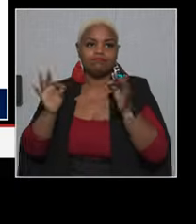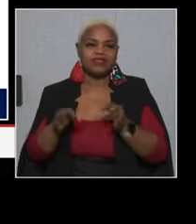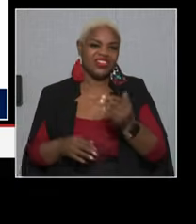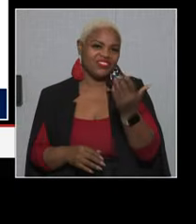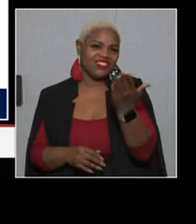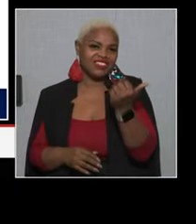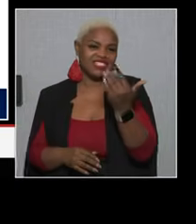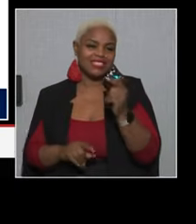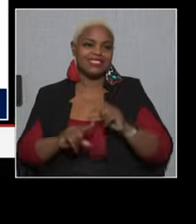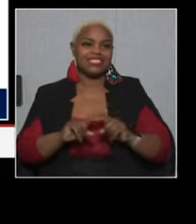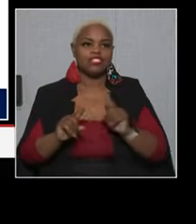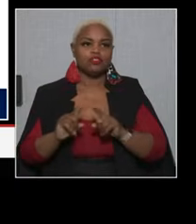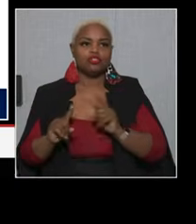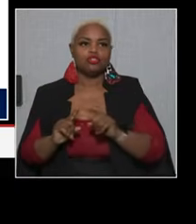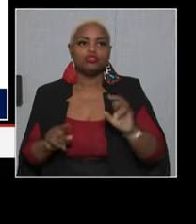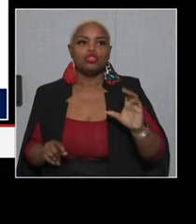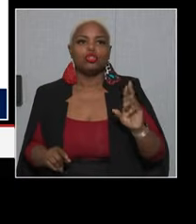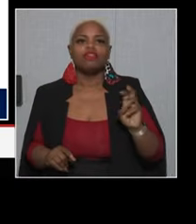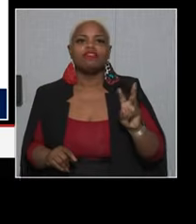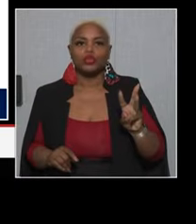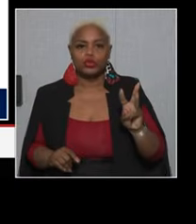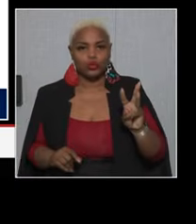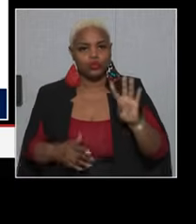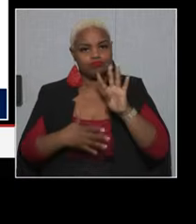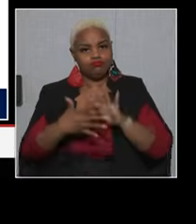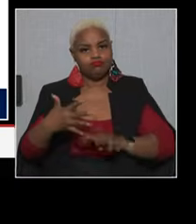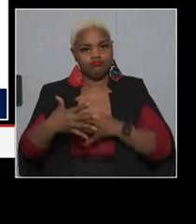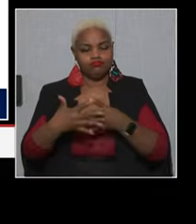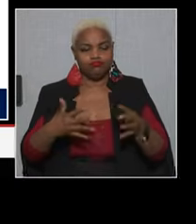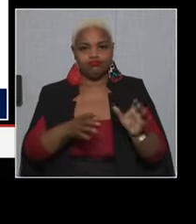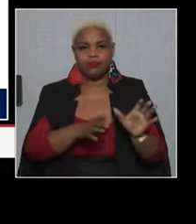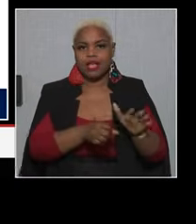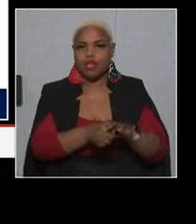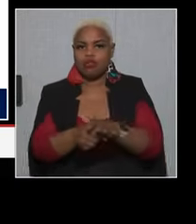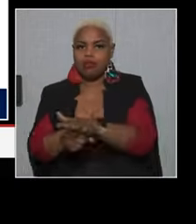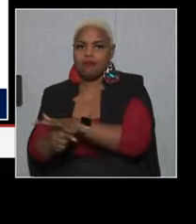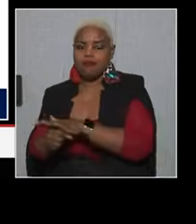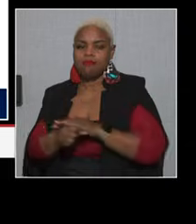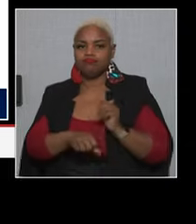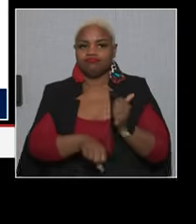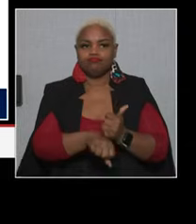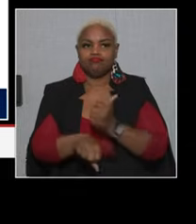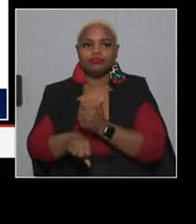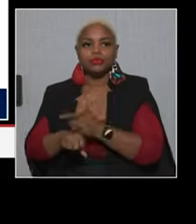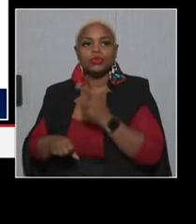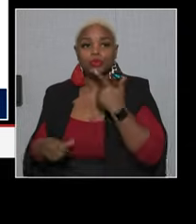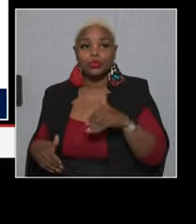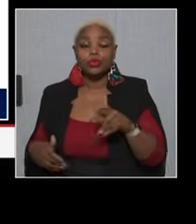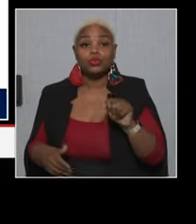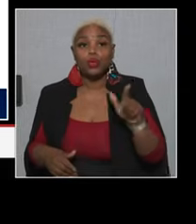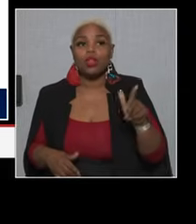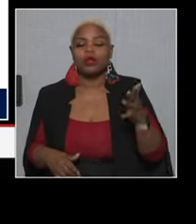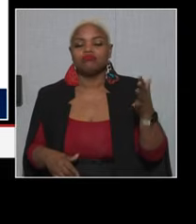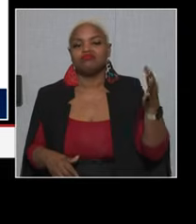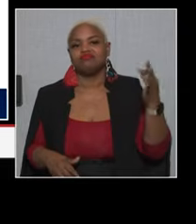19 curfew violations in those zones. These zones have been a tremendous tool at reducing disorderly gatherings. And I will say